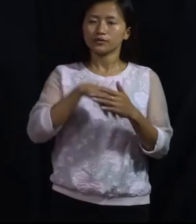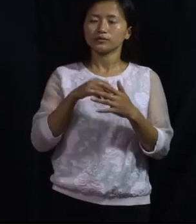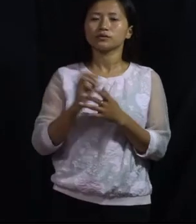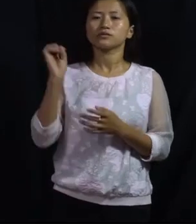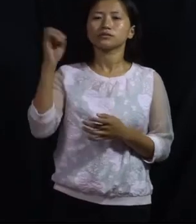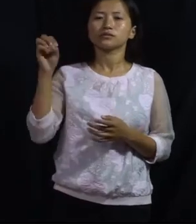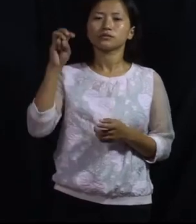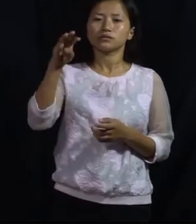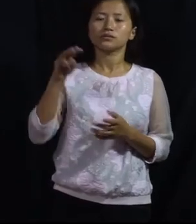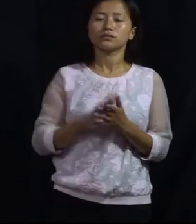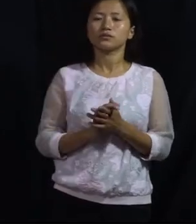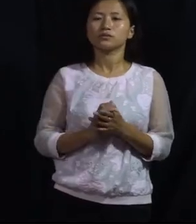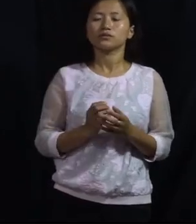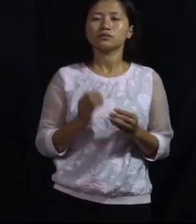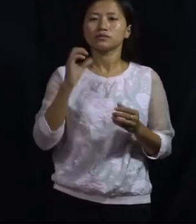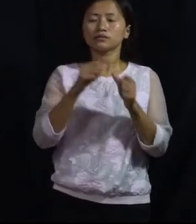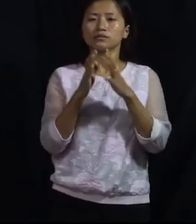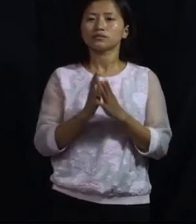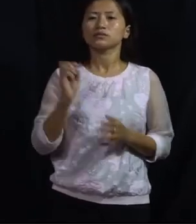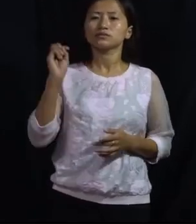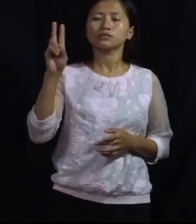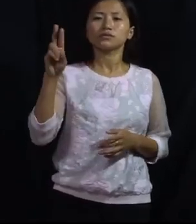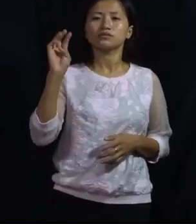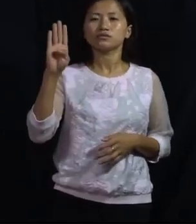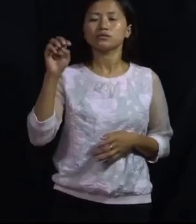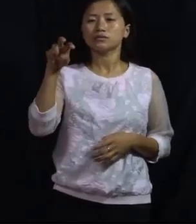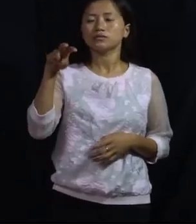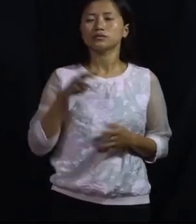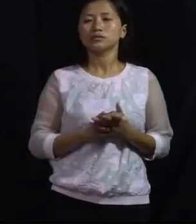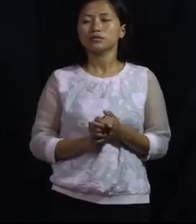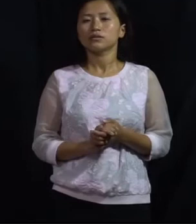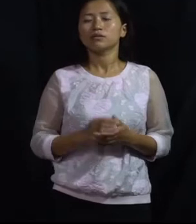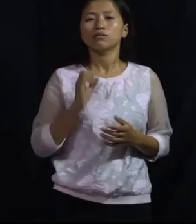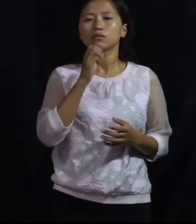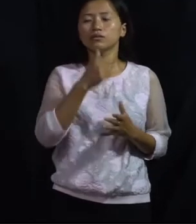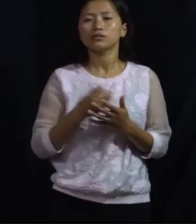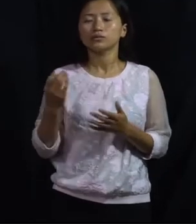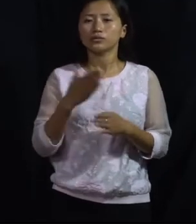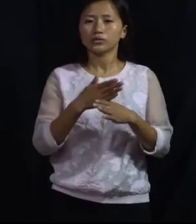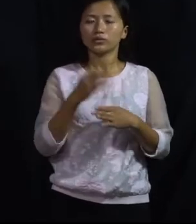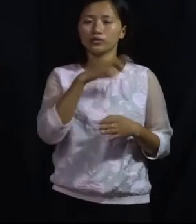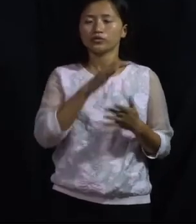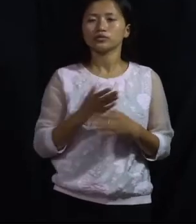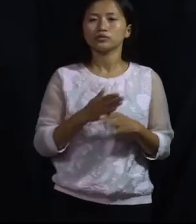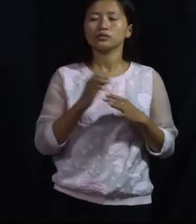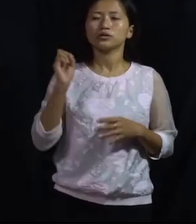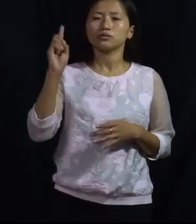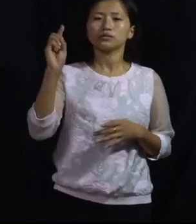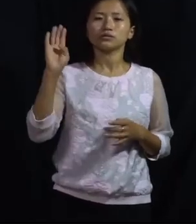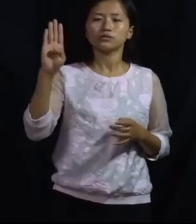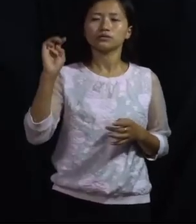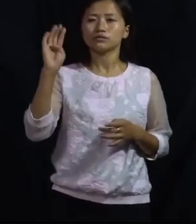to capitals account there is a profit of 2,400. So in their all profit sharing ratio it comes to